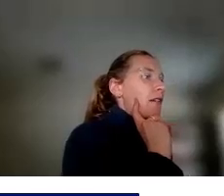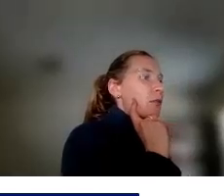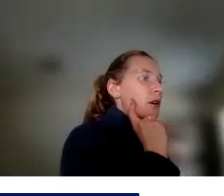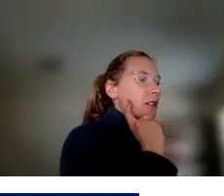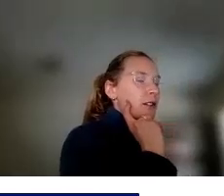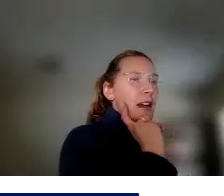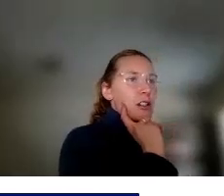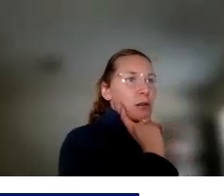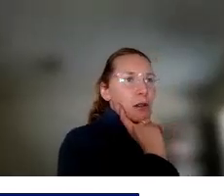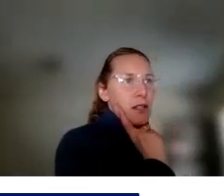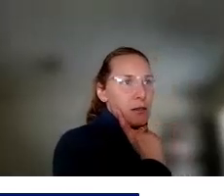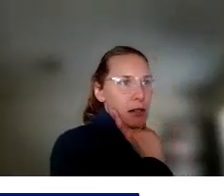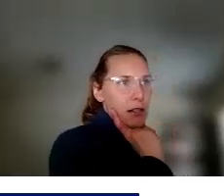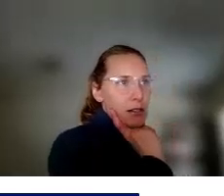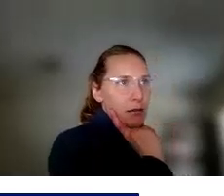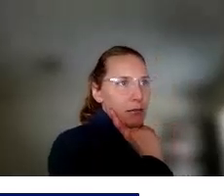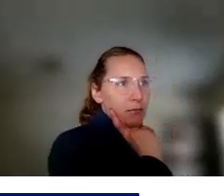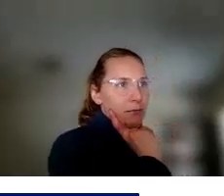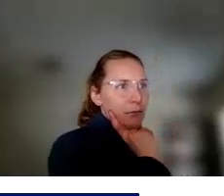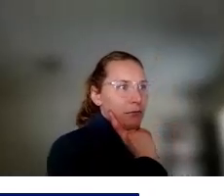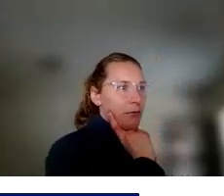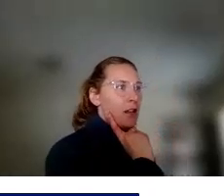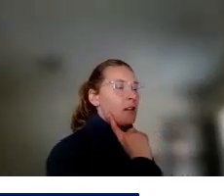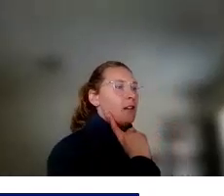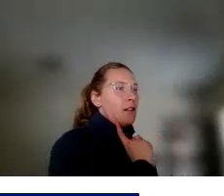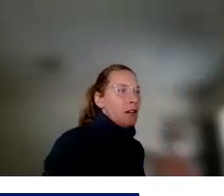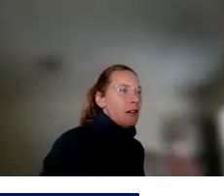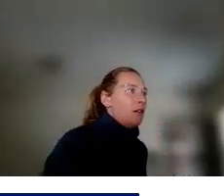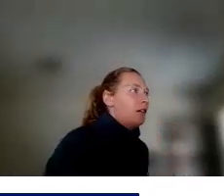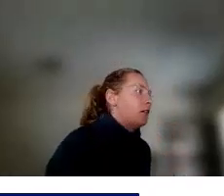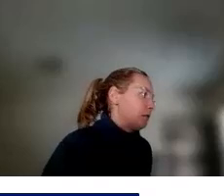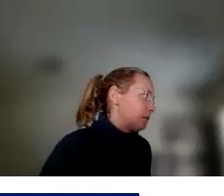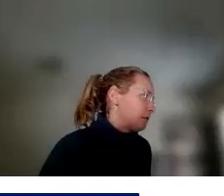help him have more interaction with his peers.